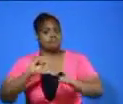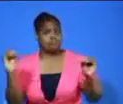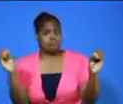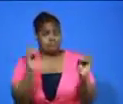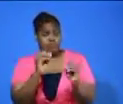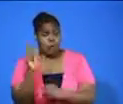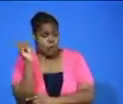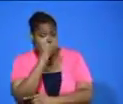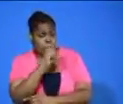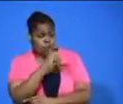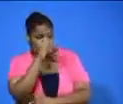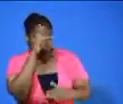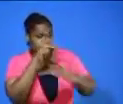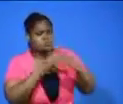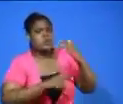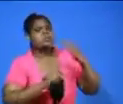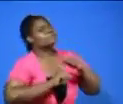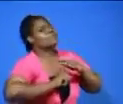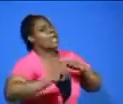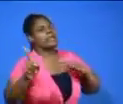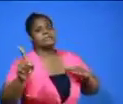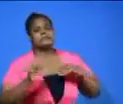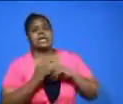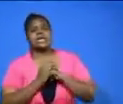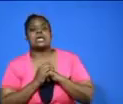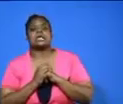those false prophets escape."